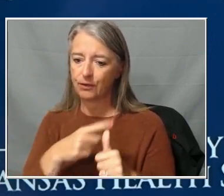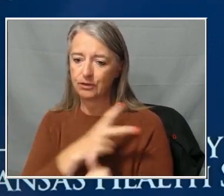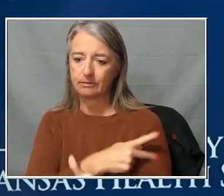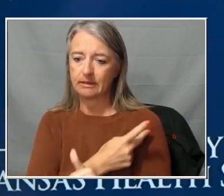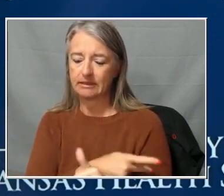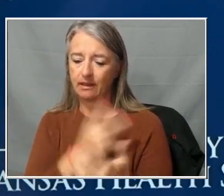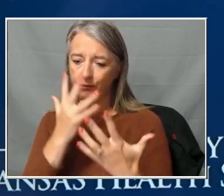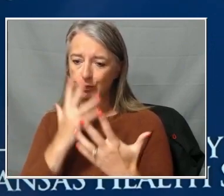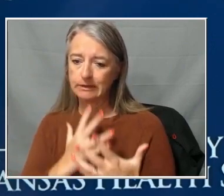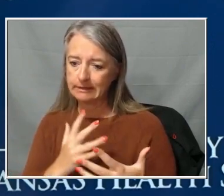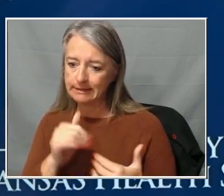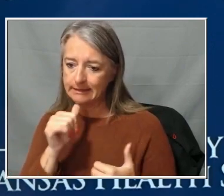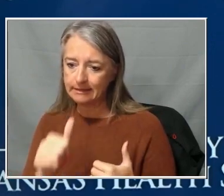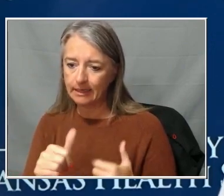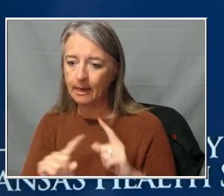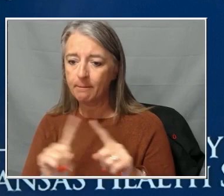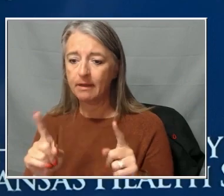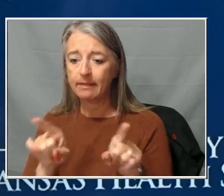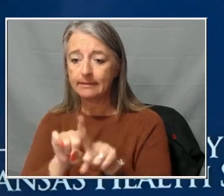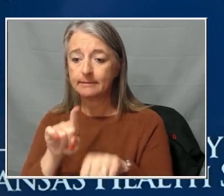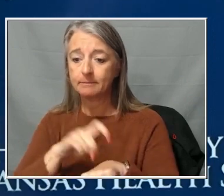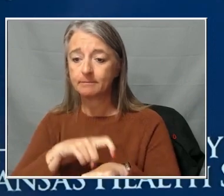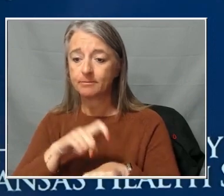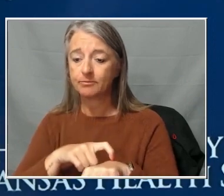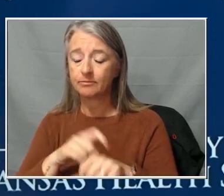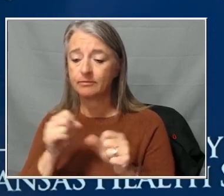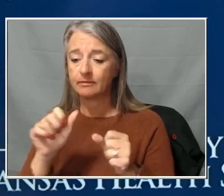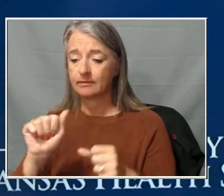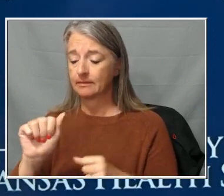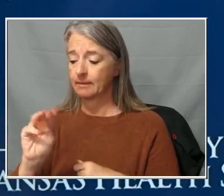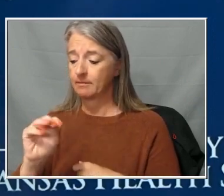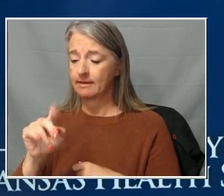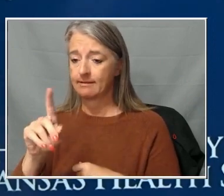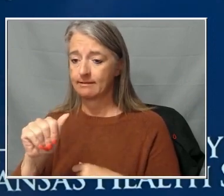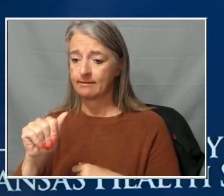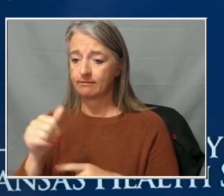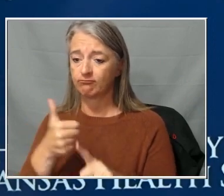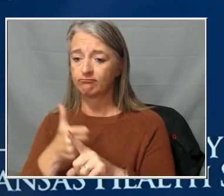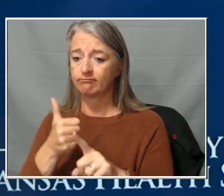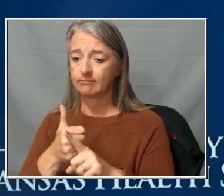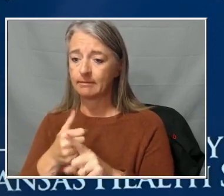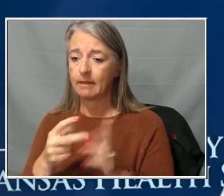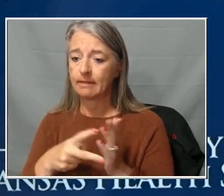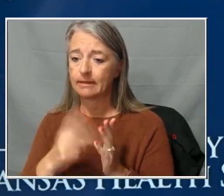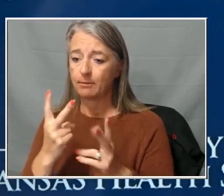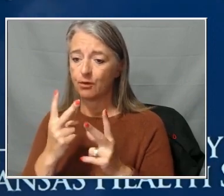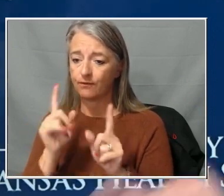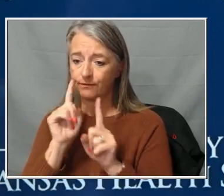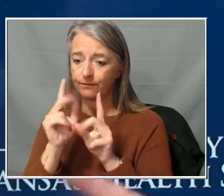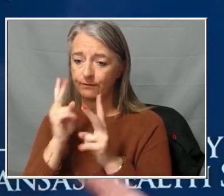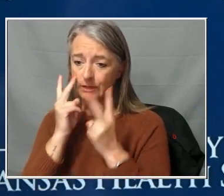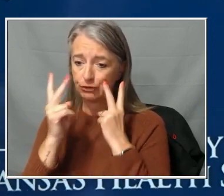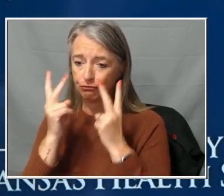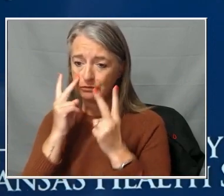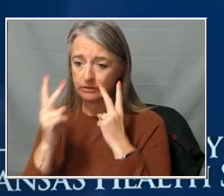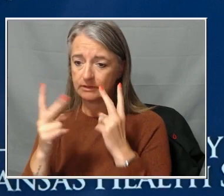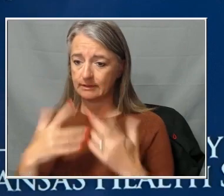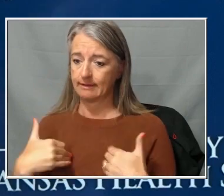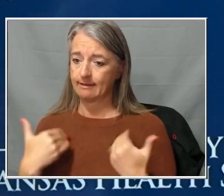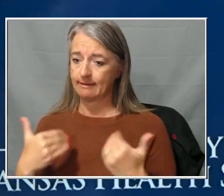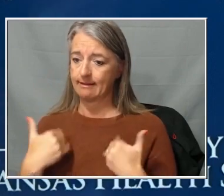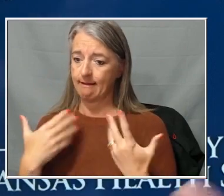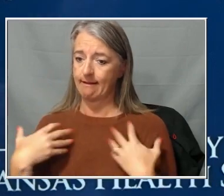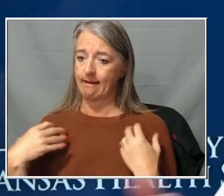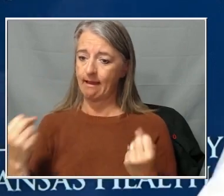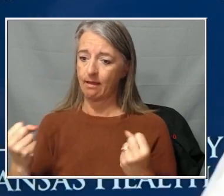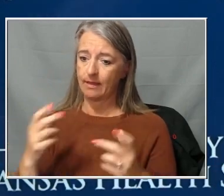unfortunately. But at the same time, in Amanda's case, it was really about the double vision. So she's a younger, healthy patient, comes